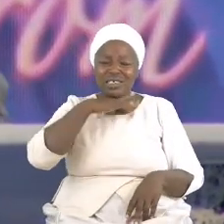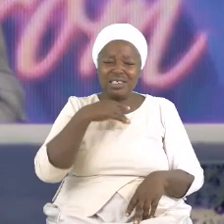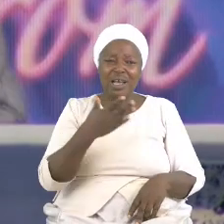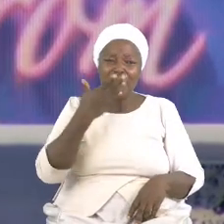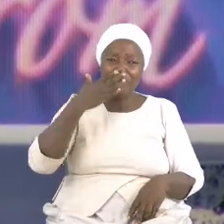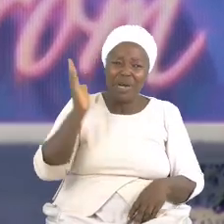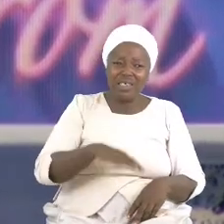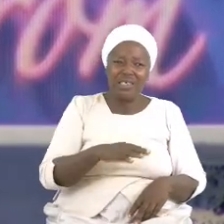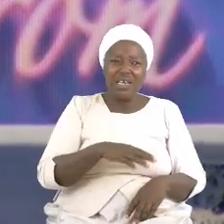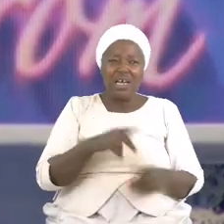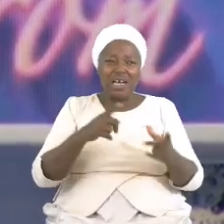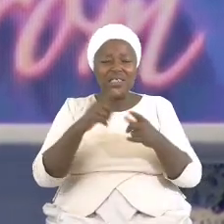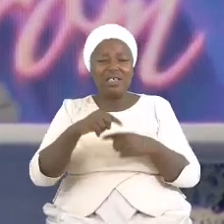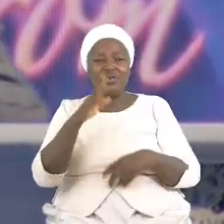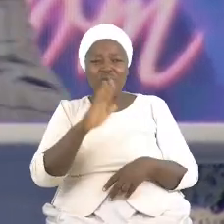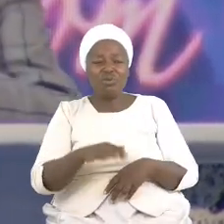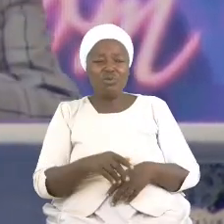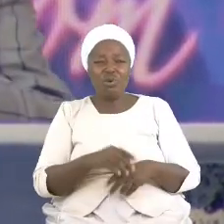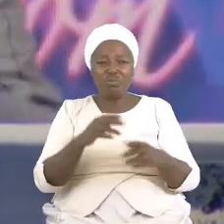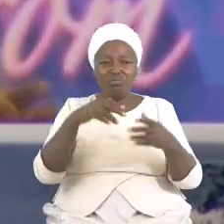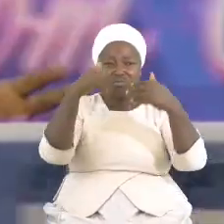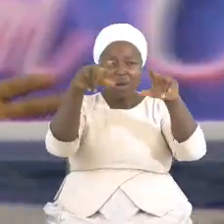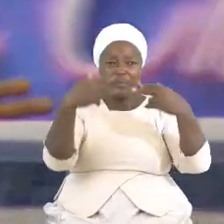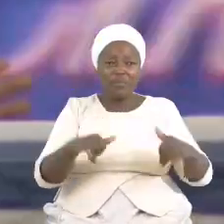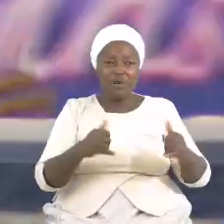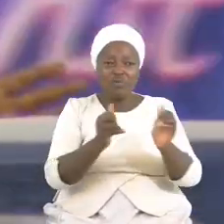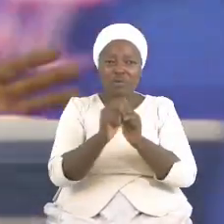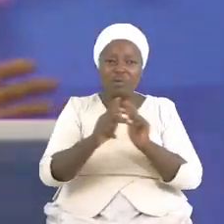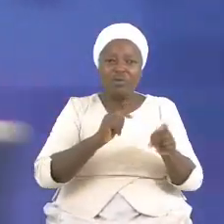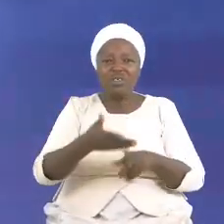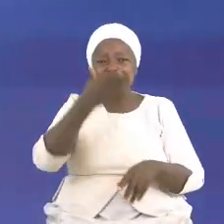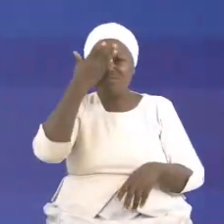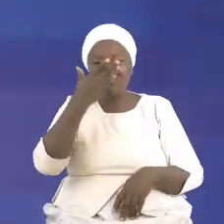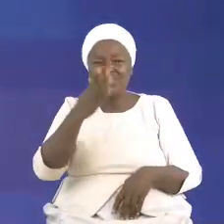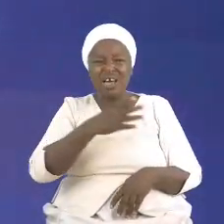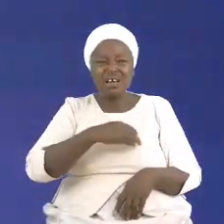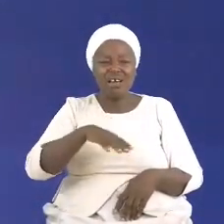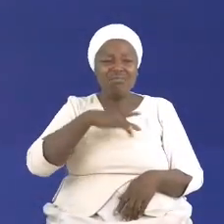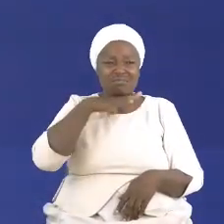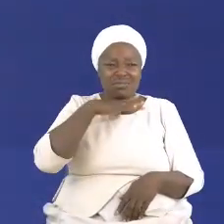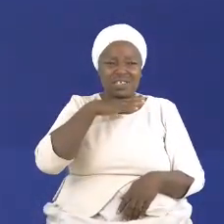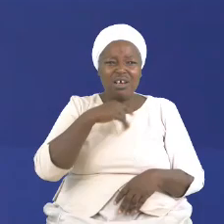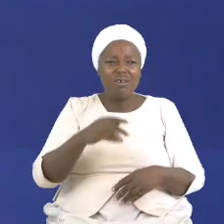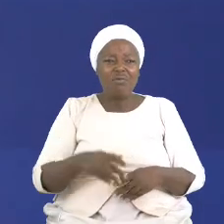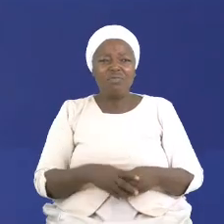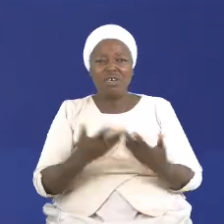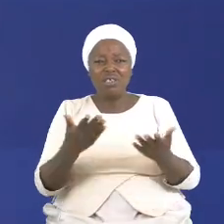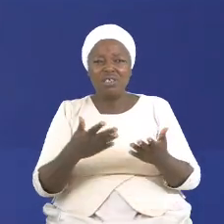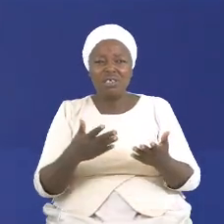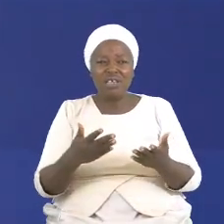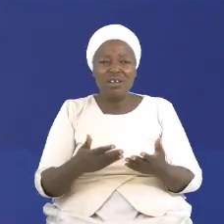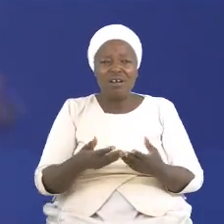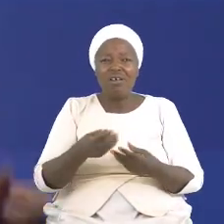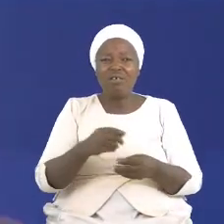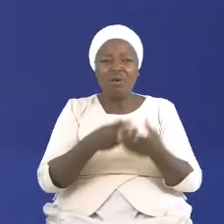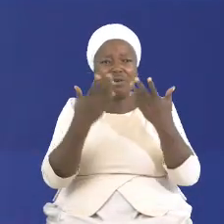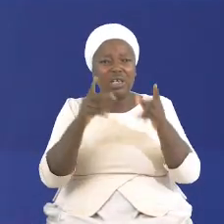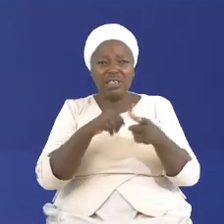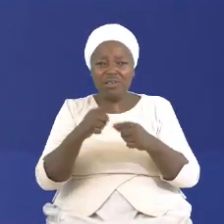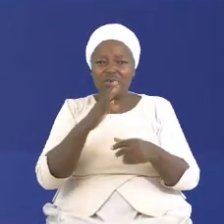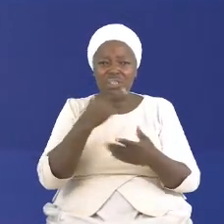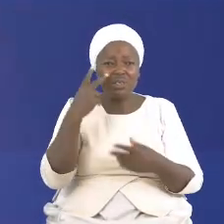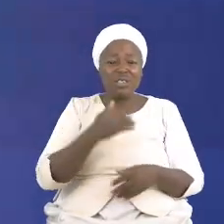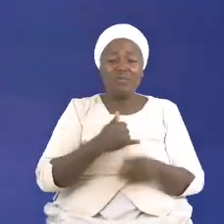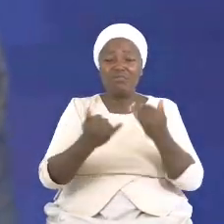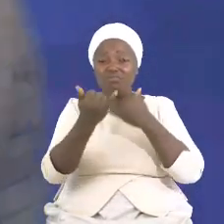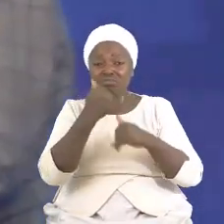offensive, and your interaction offensive. Offense, offense, offense everywhere, and you are concerned.